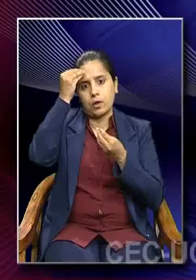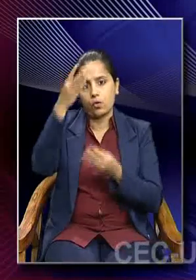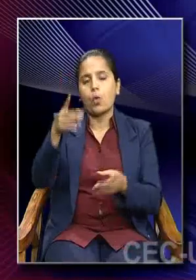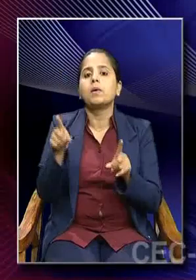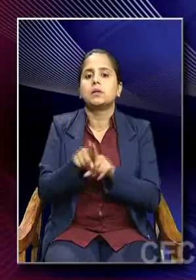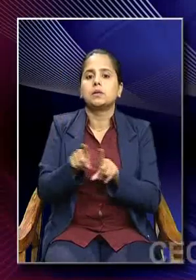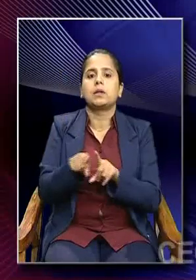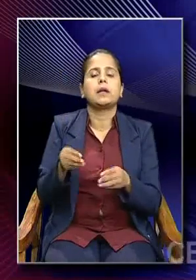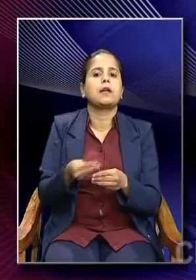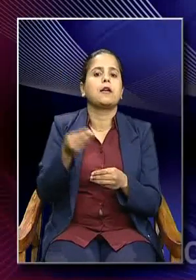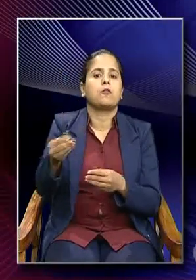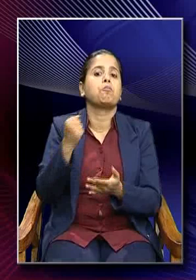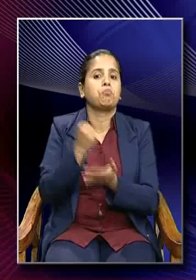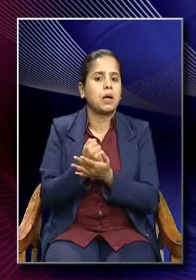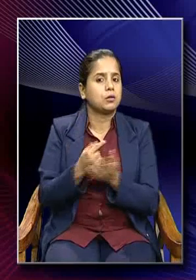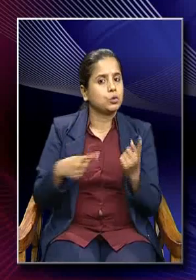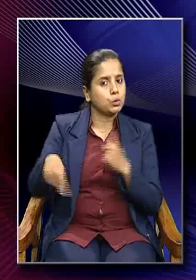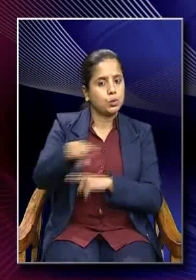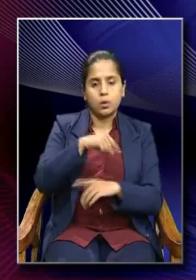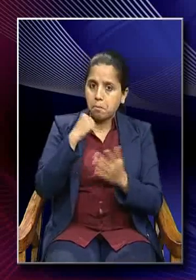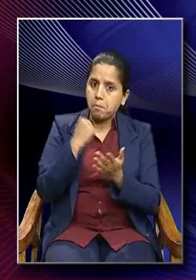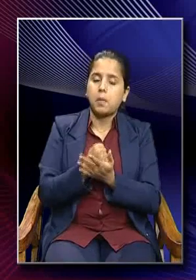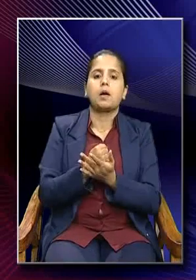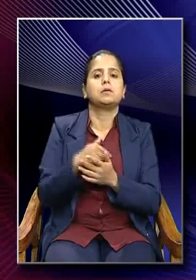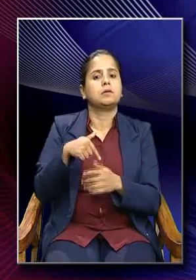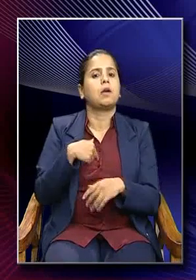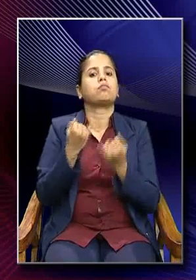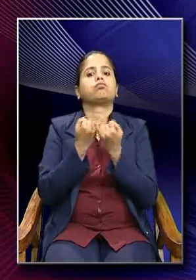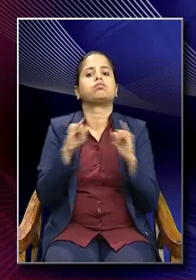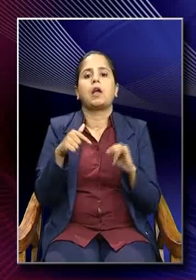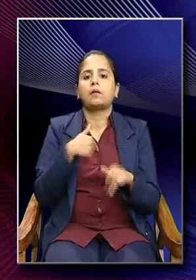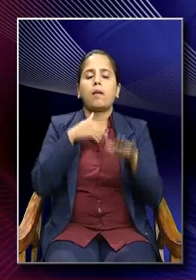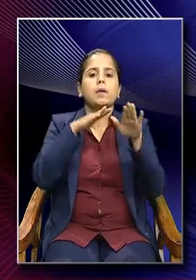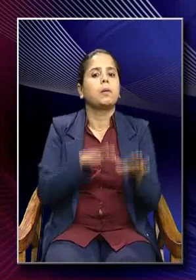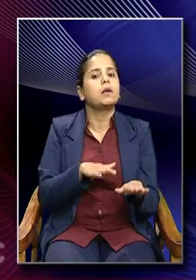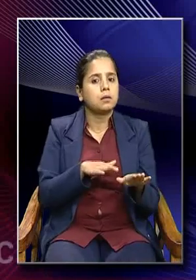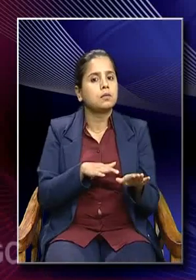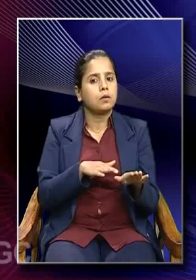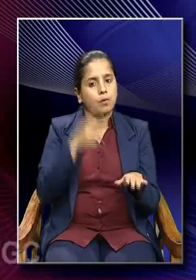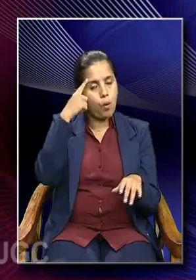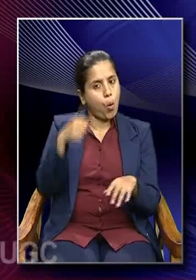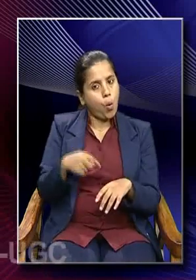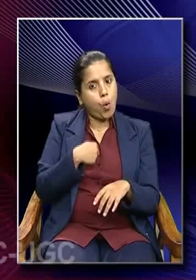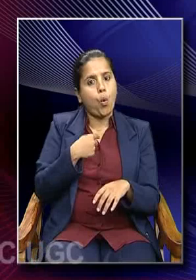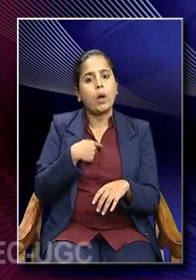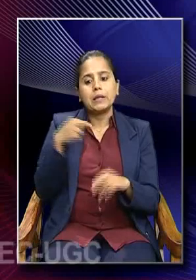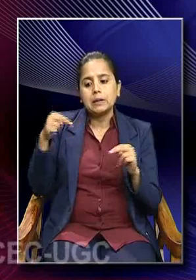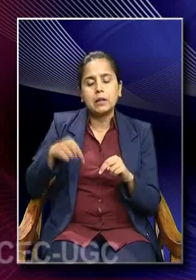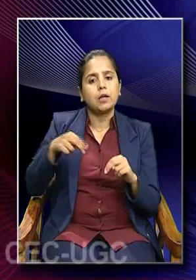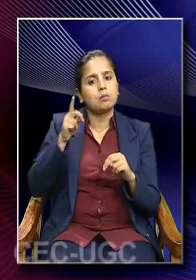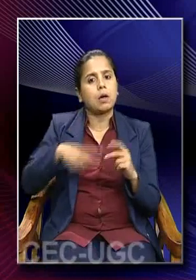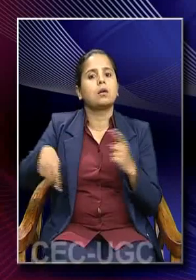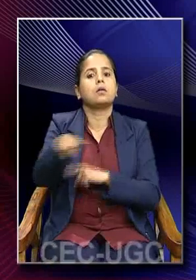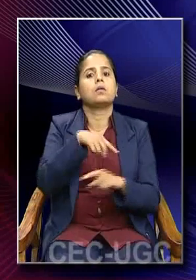be given, that you need to be self-reliant and self-dependent for your own needs, and